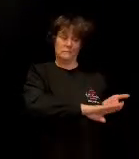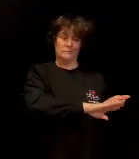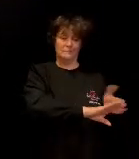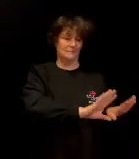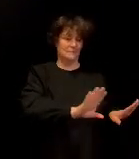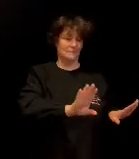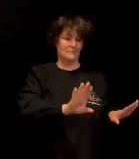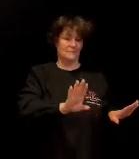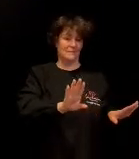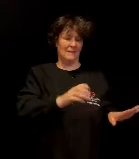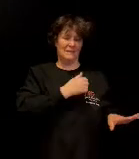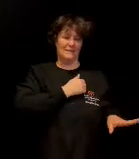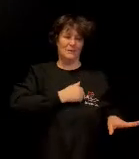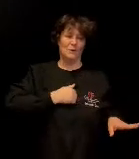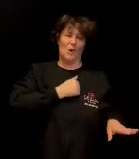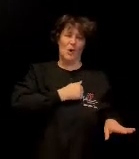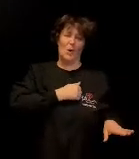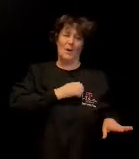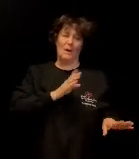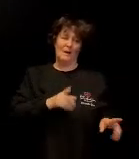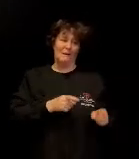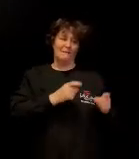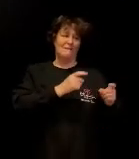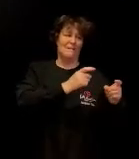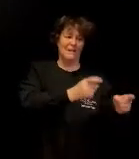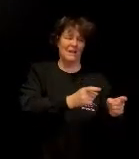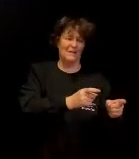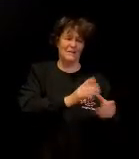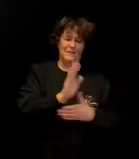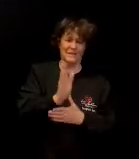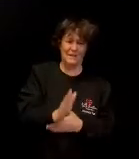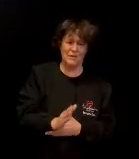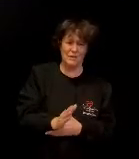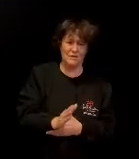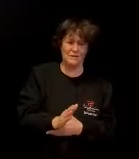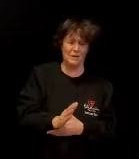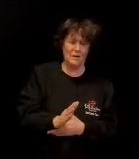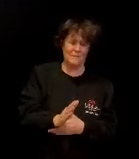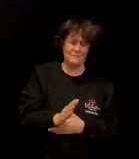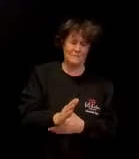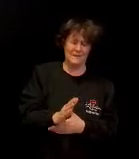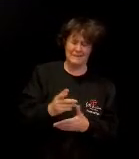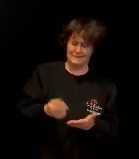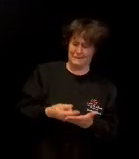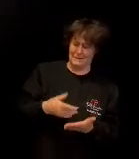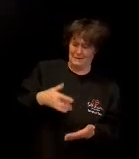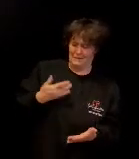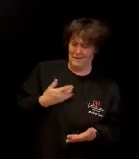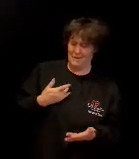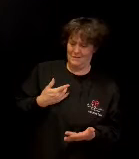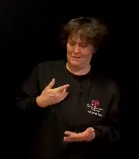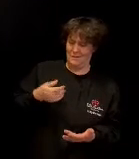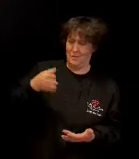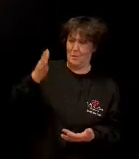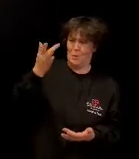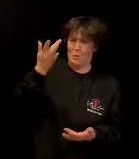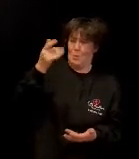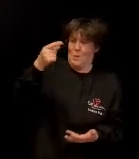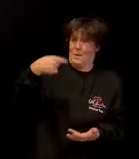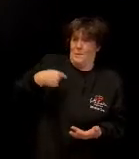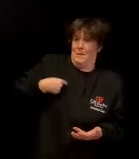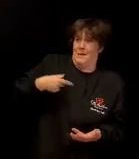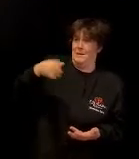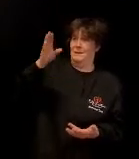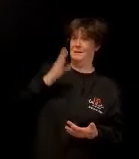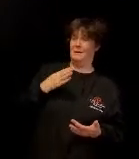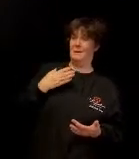God hasn't said He was sorry that He did it or said it to you." Sometimes I was like, "God, why me?" I couldn't stand